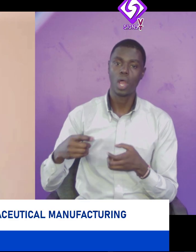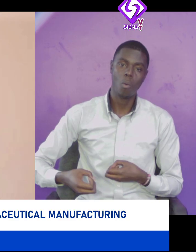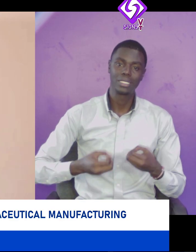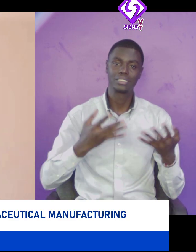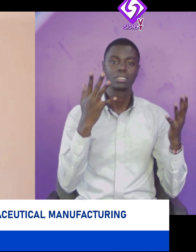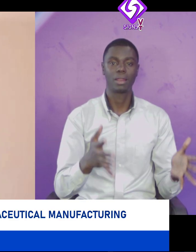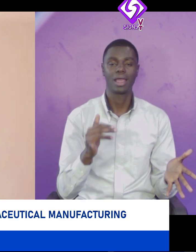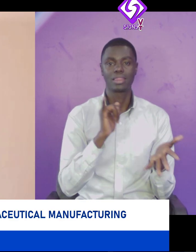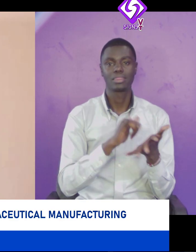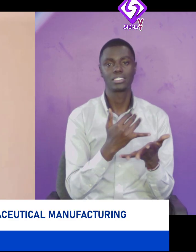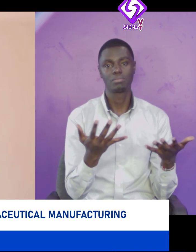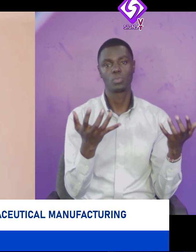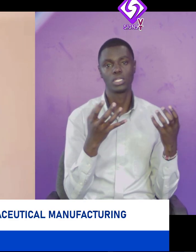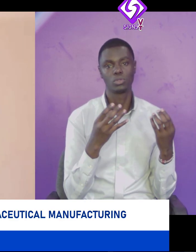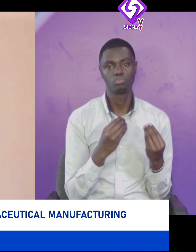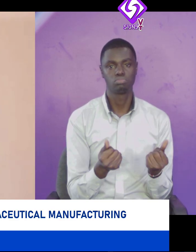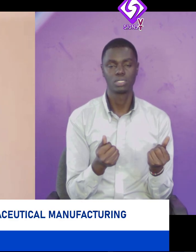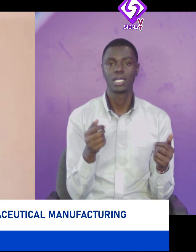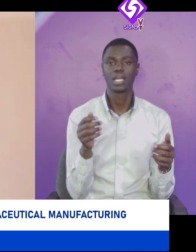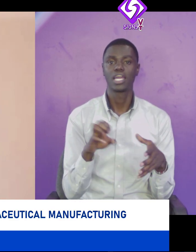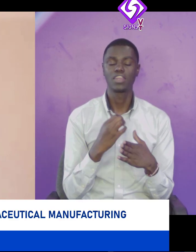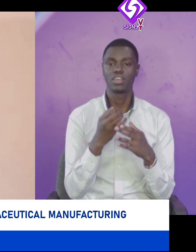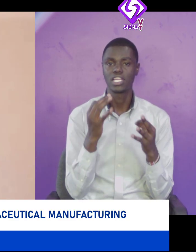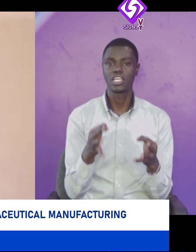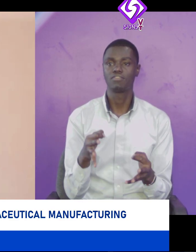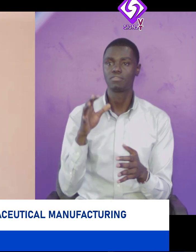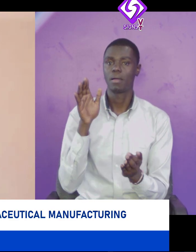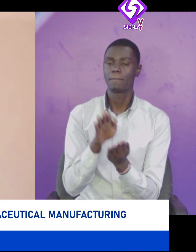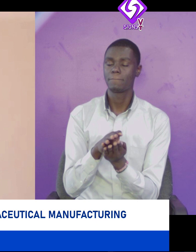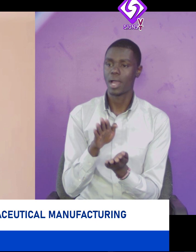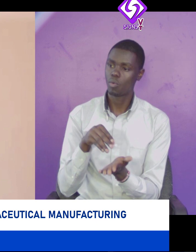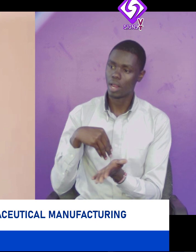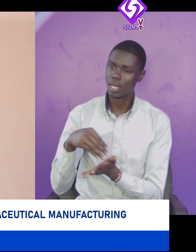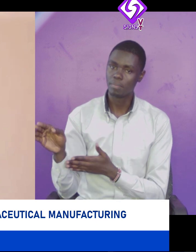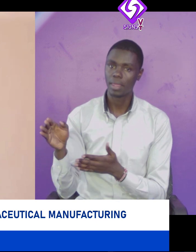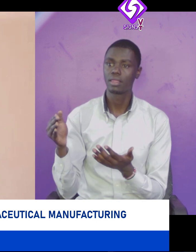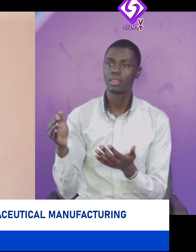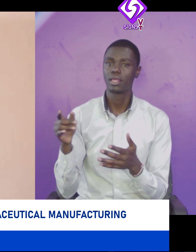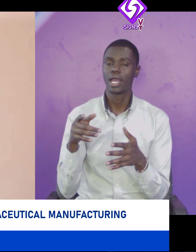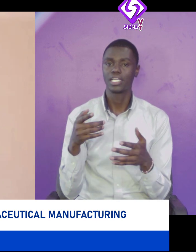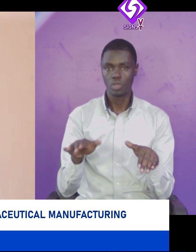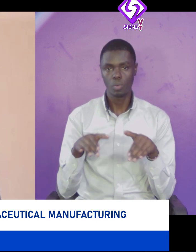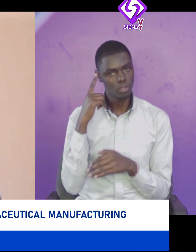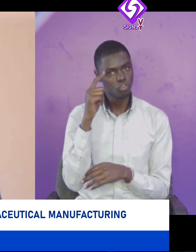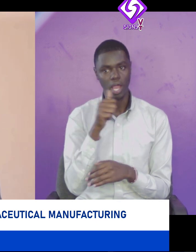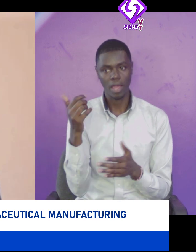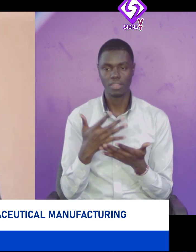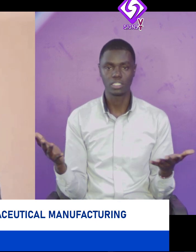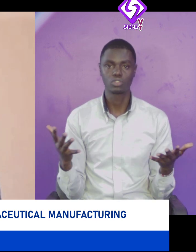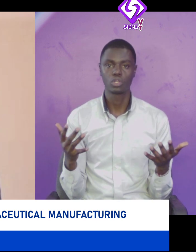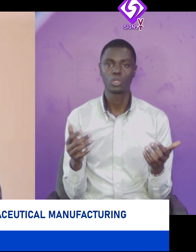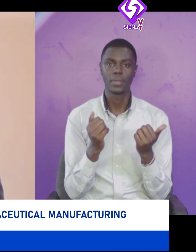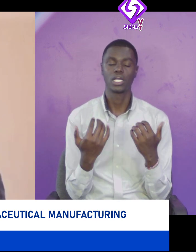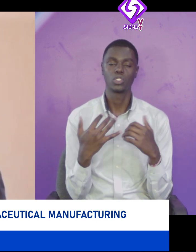need to address, even if it means getting banks to come in between and pay on time as they wait for other things to happen, as we also streamline